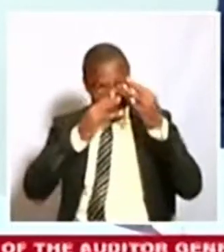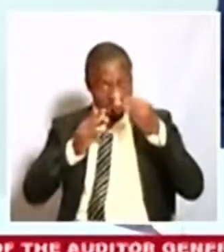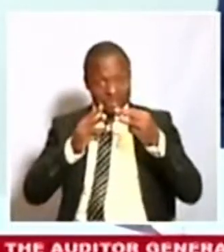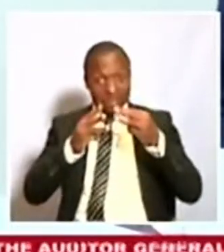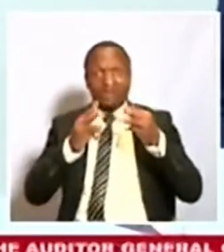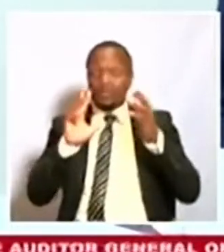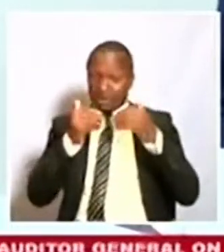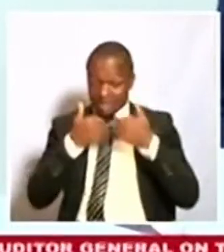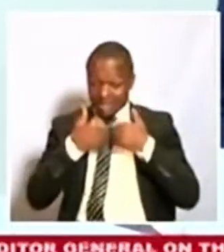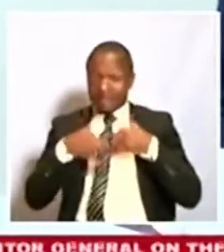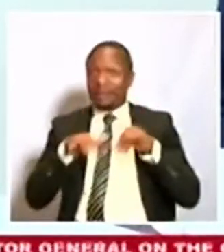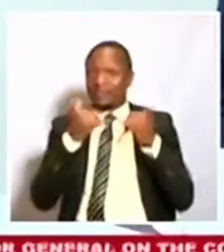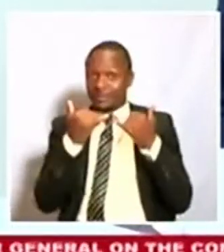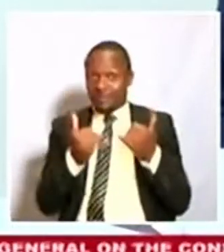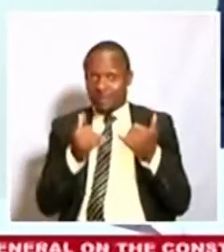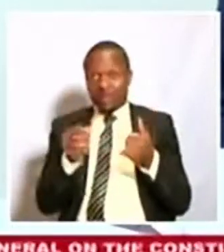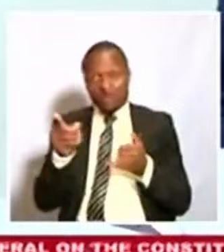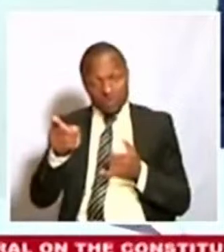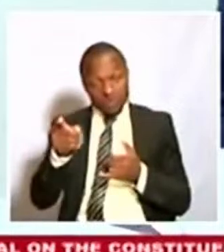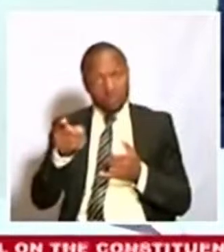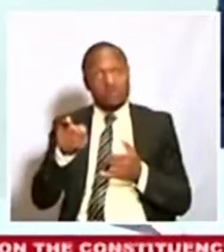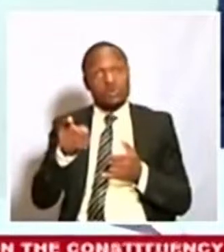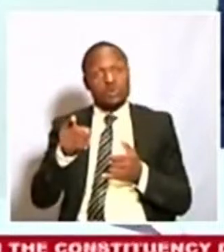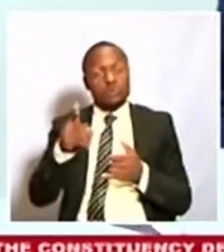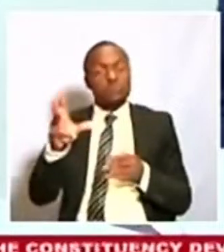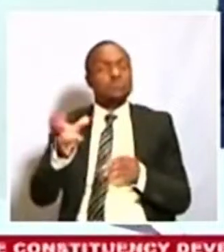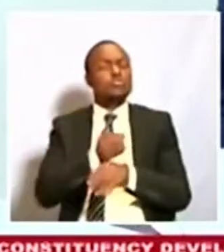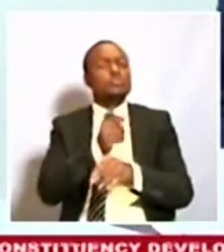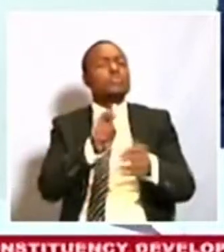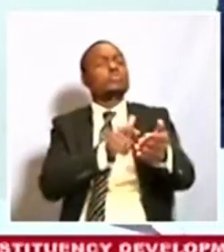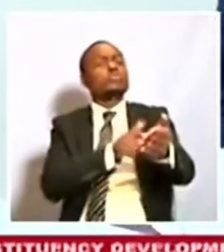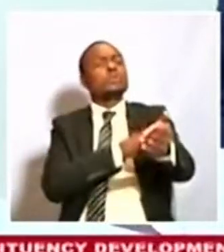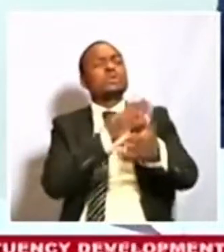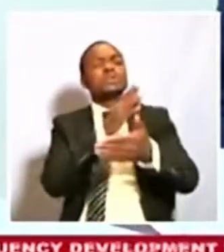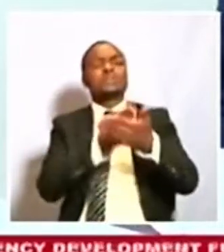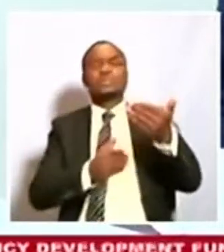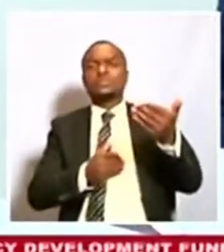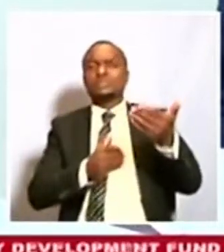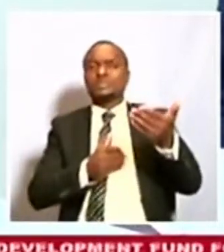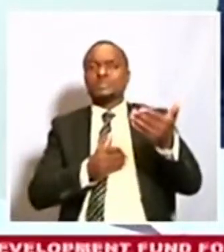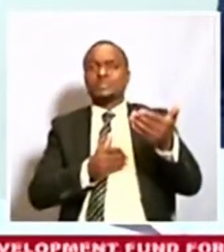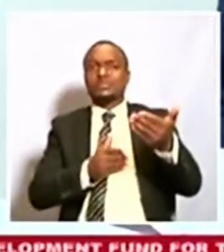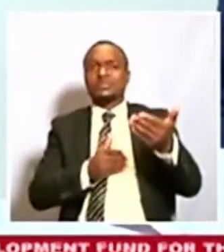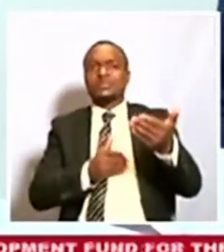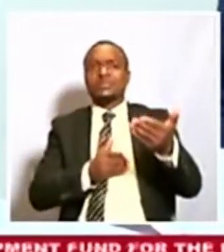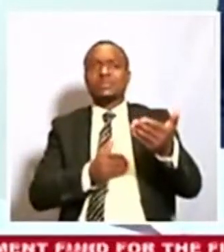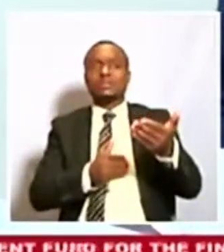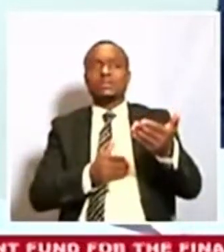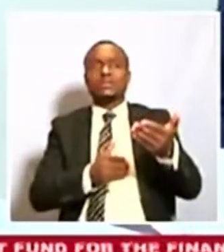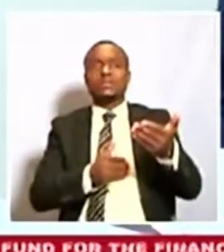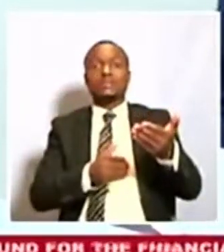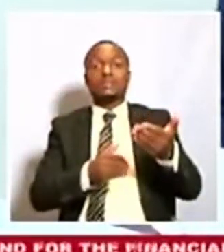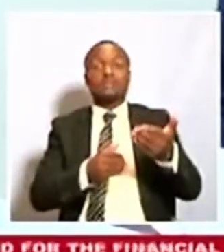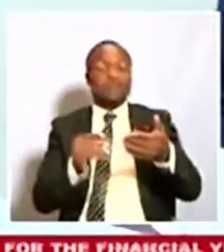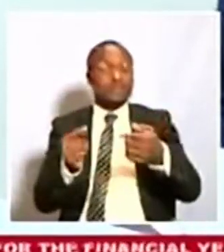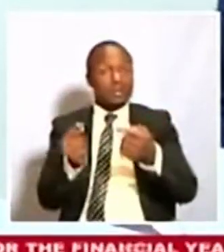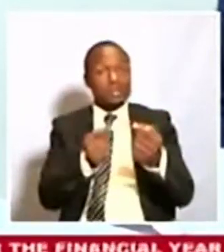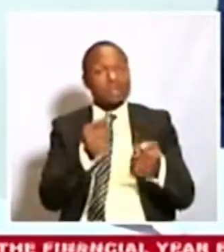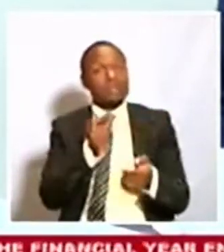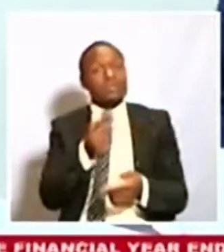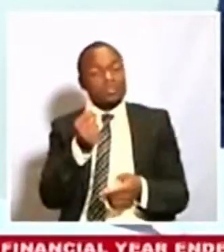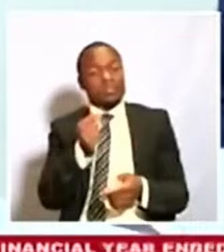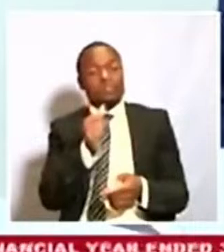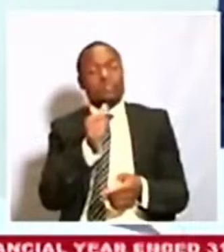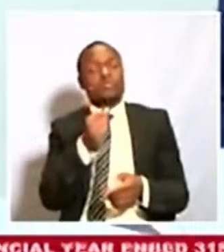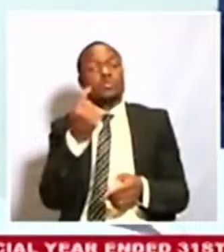is coming to the committee is that you took long, and in some cases, even if that money wasn't like one reason you are giving,